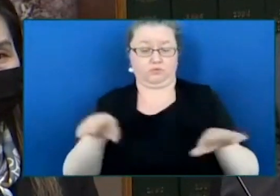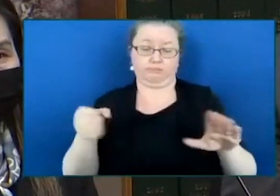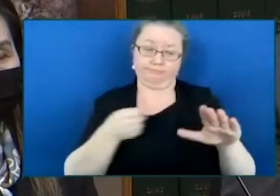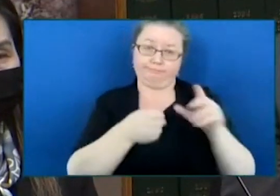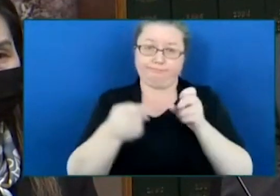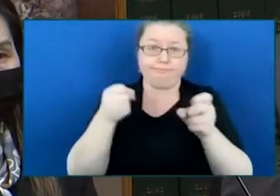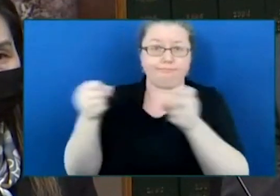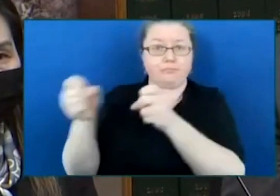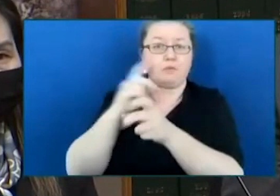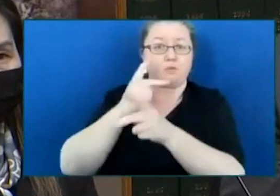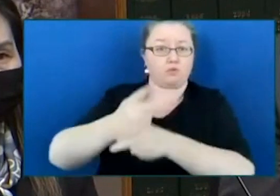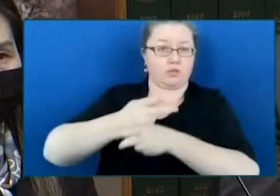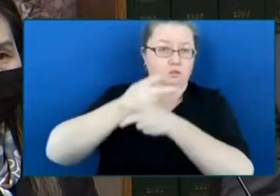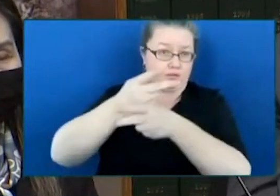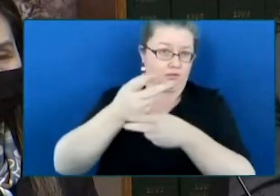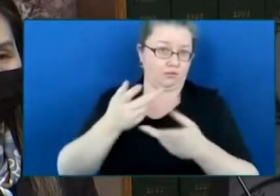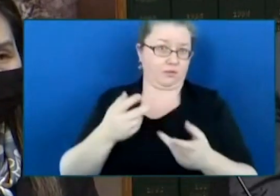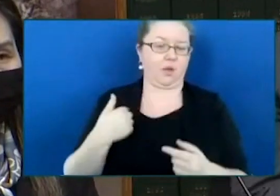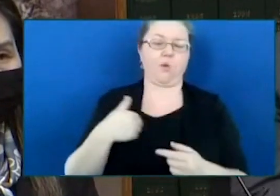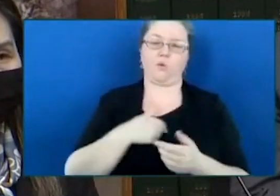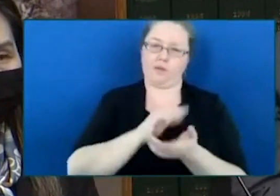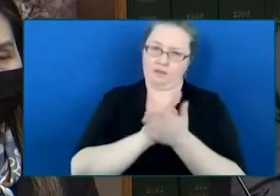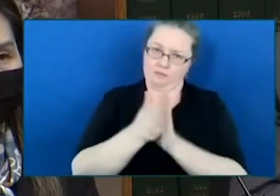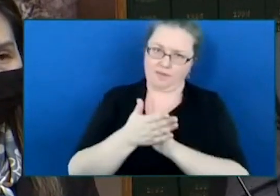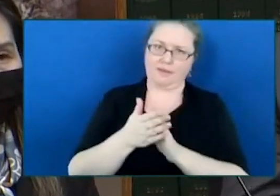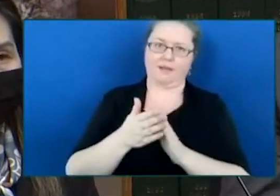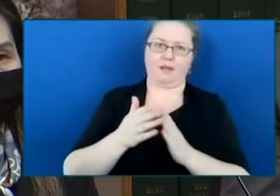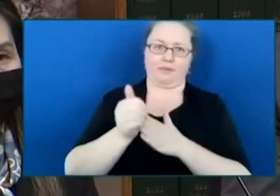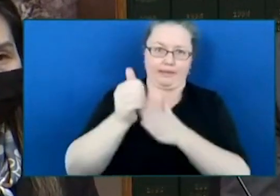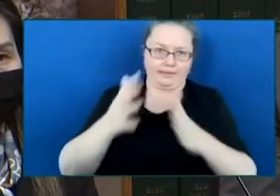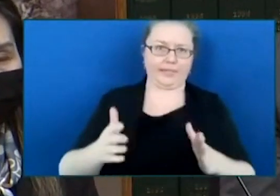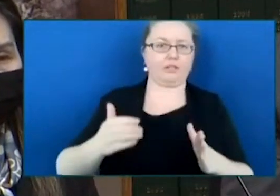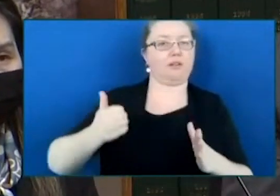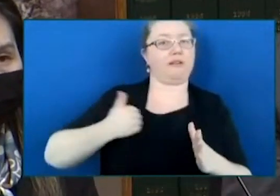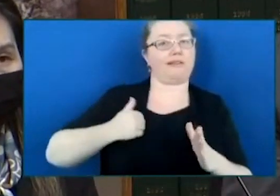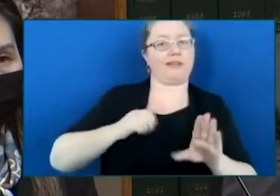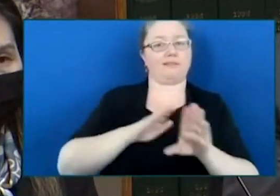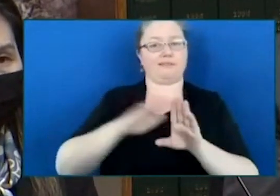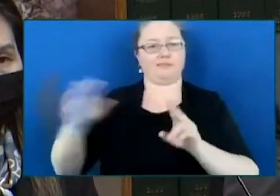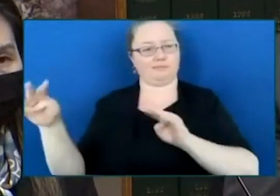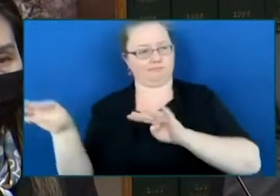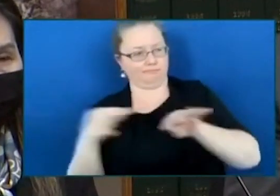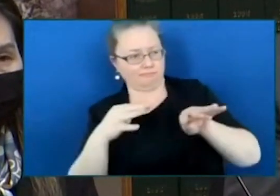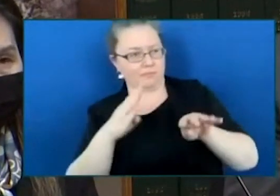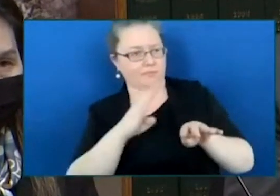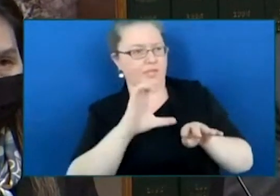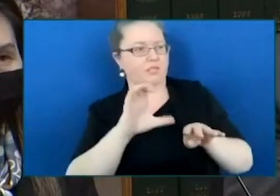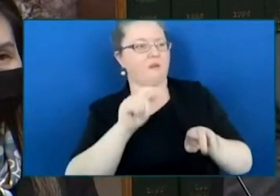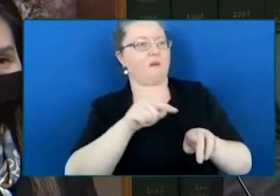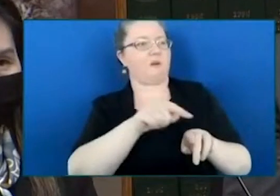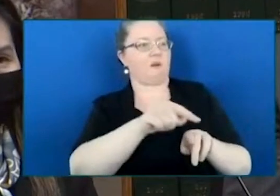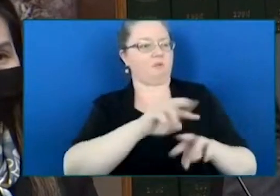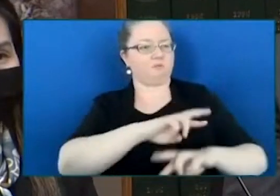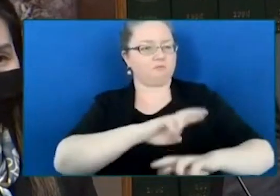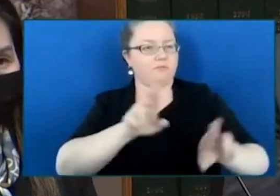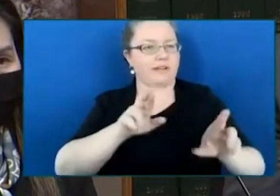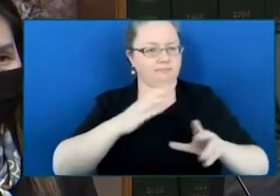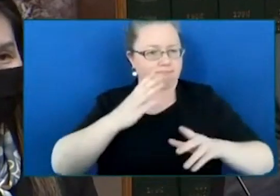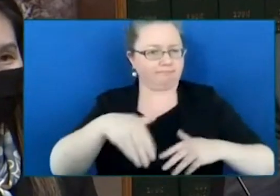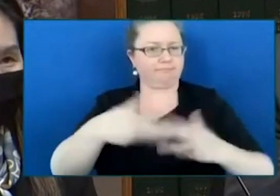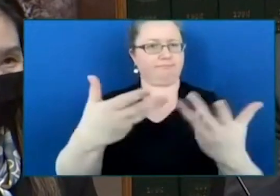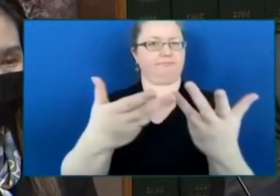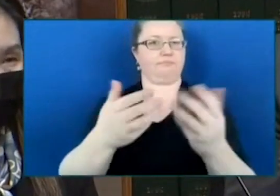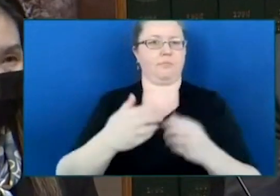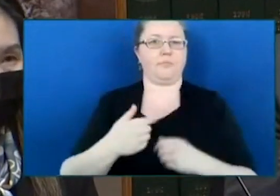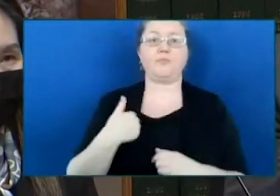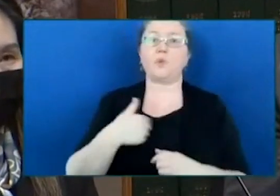national leader on childcare. And it meant that when the federal government came to the table, it meant that we were ready. Mr. Speaker, a